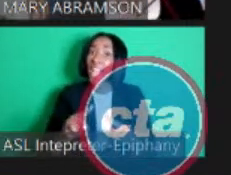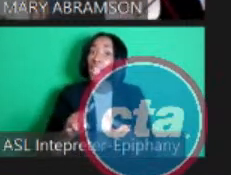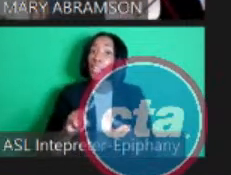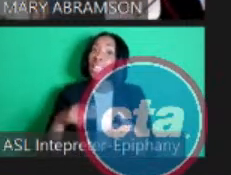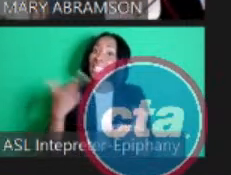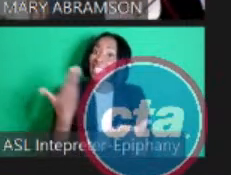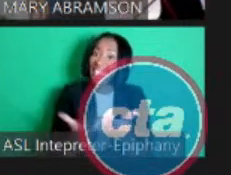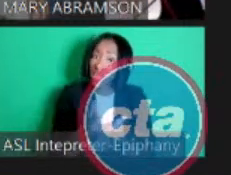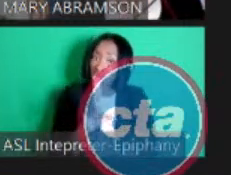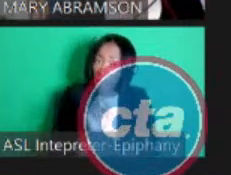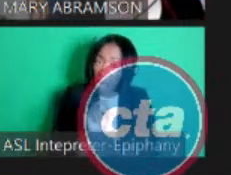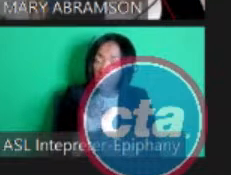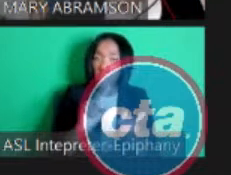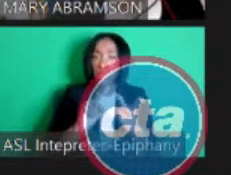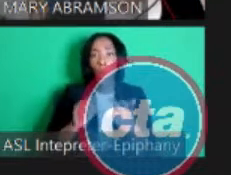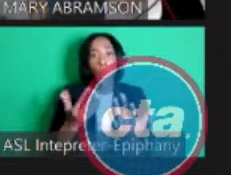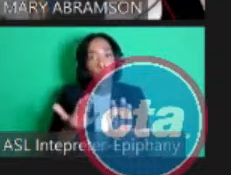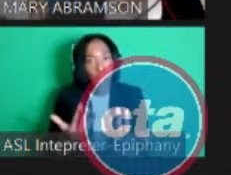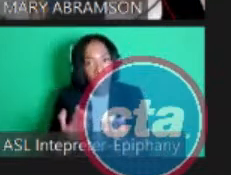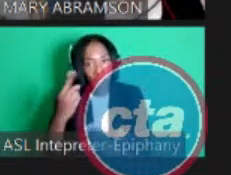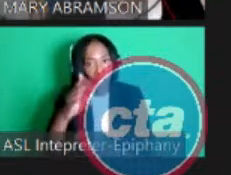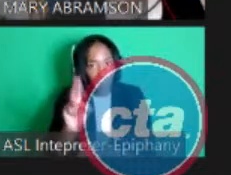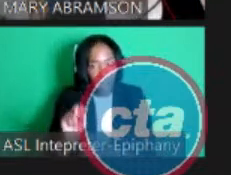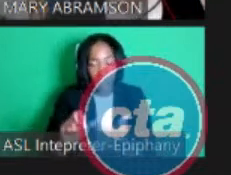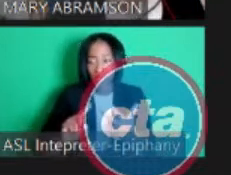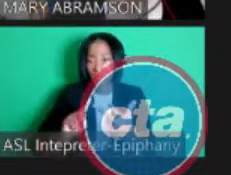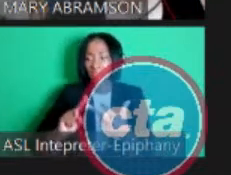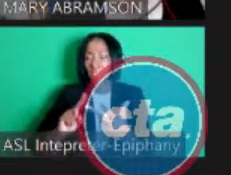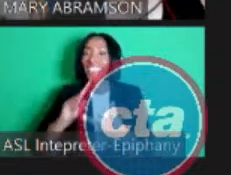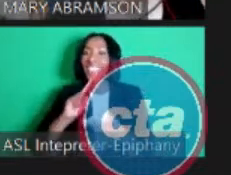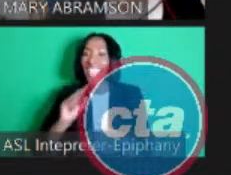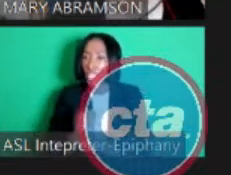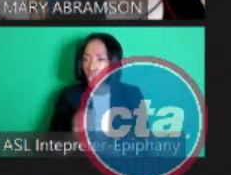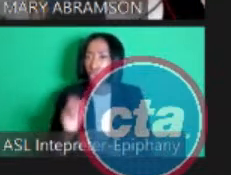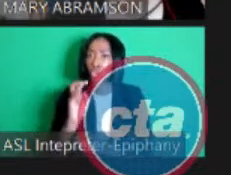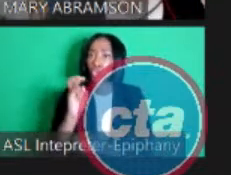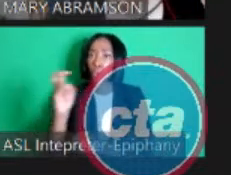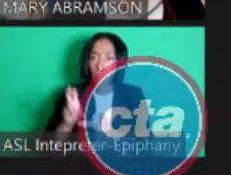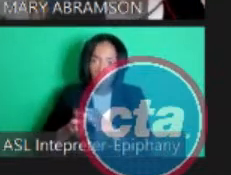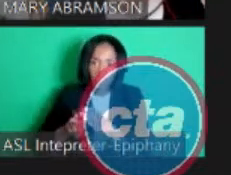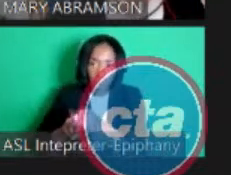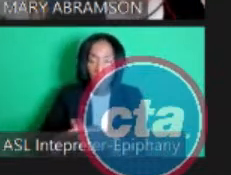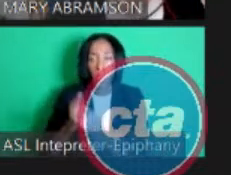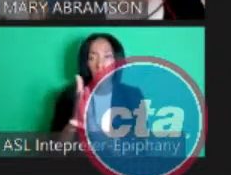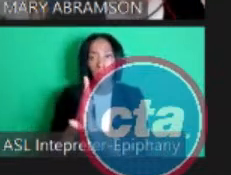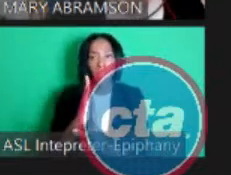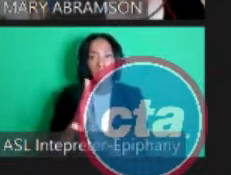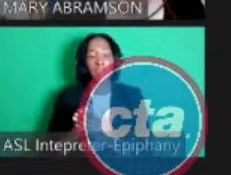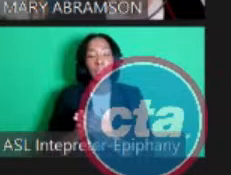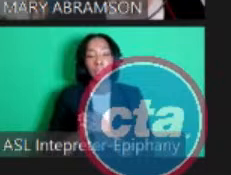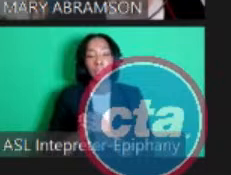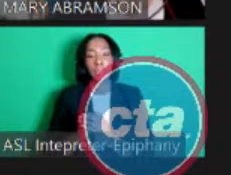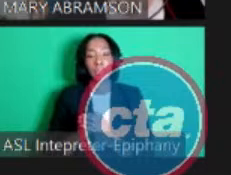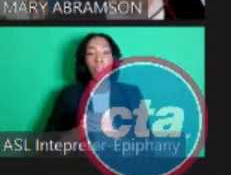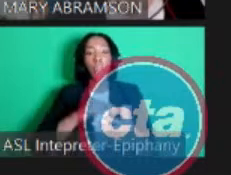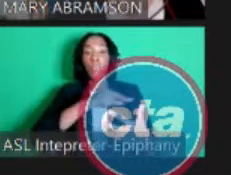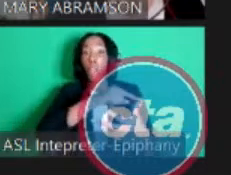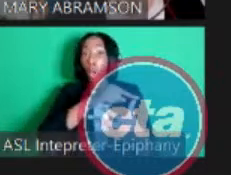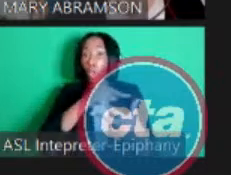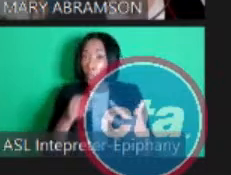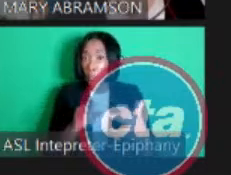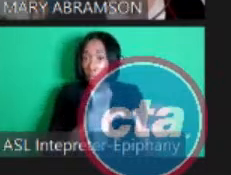bus, it's about waiting for the bus, and then it's about that actual trip on the bus. And so all three of